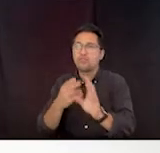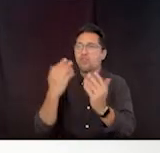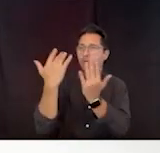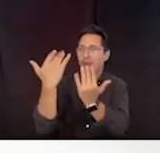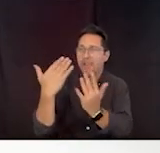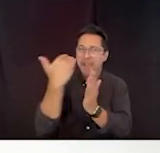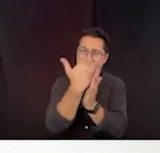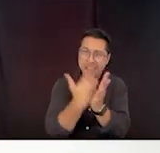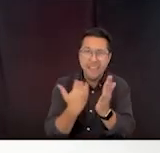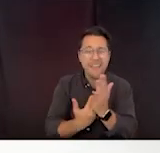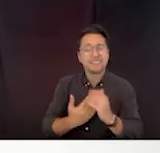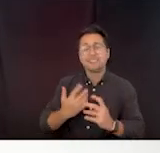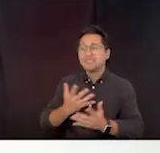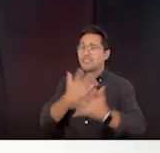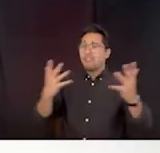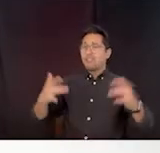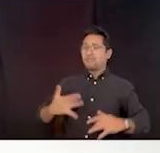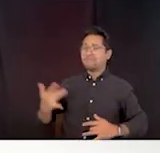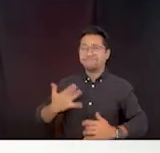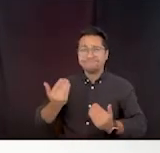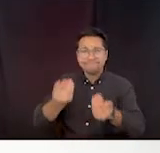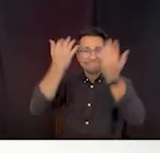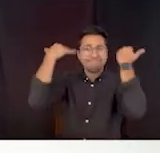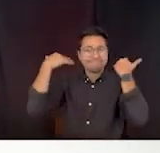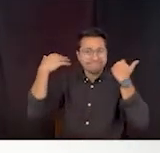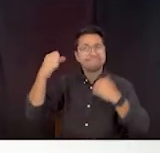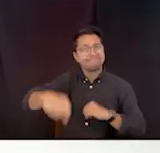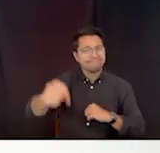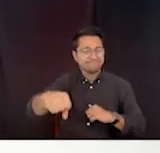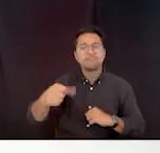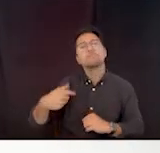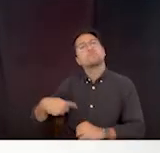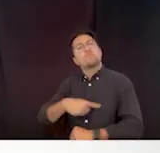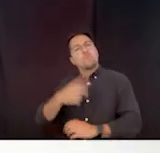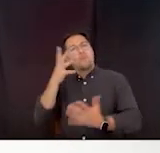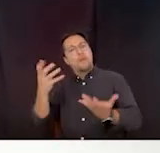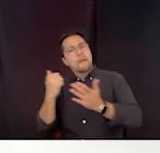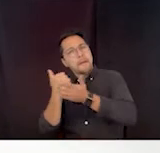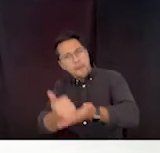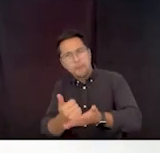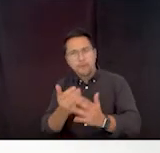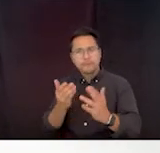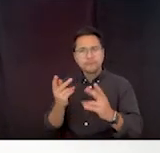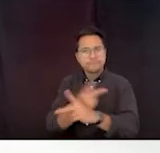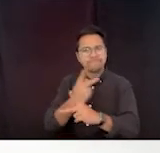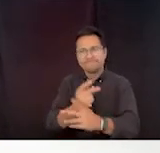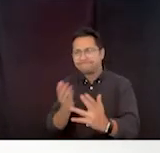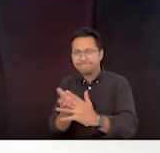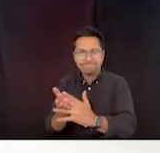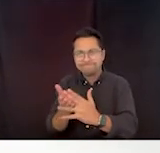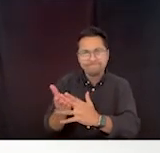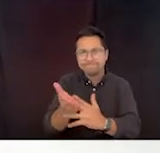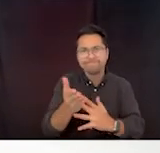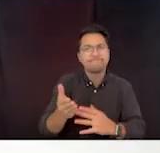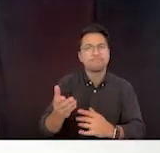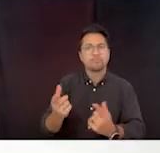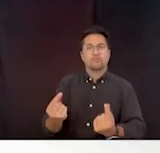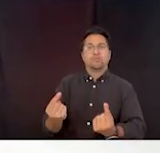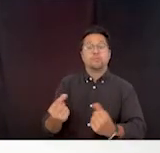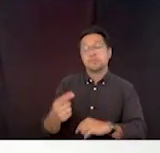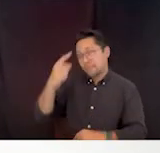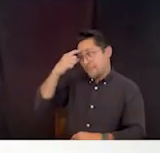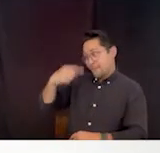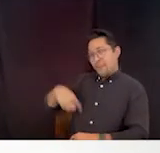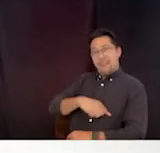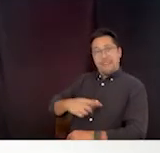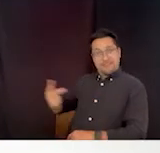it's very overwhelming as a parent. So we're going to try to just kind of help you navigate that process. So for us, like Amy